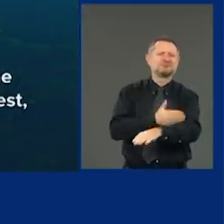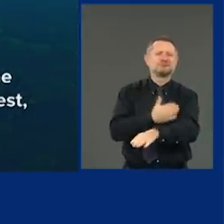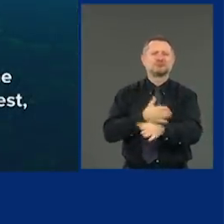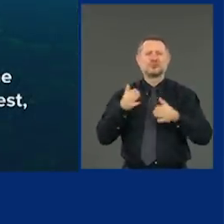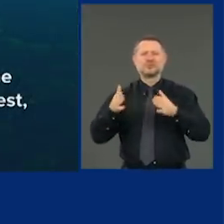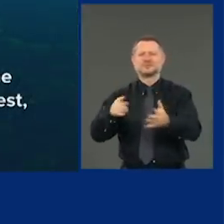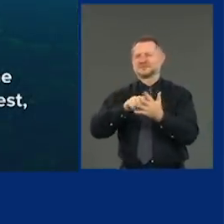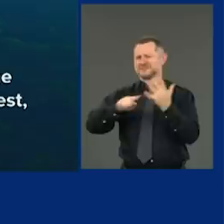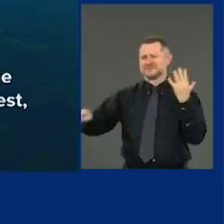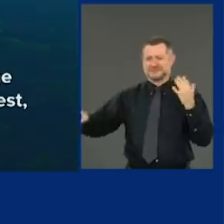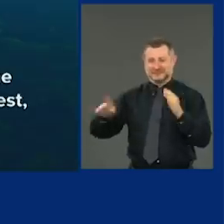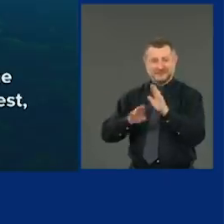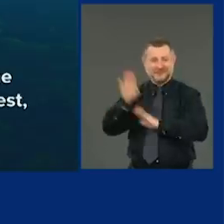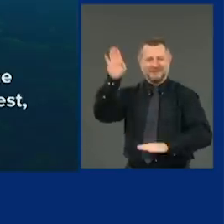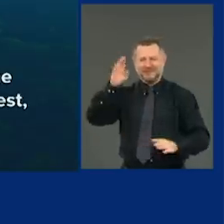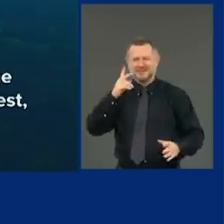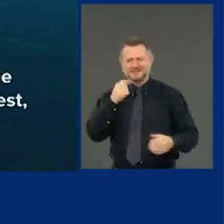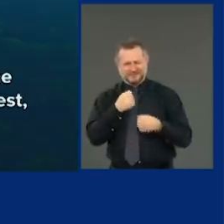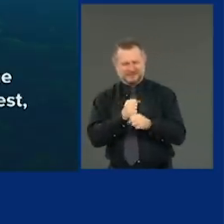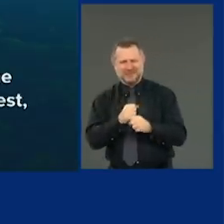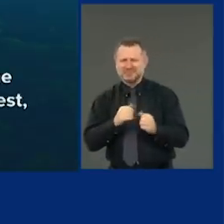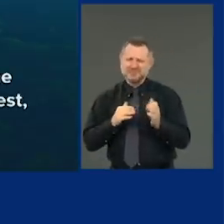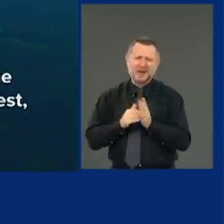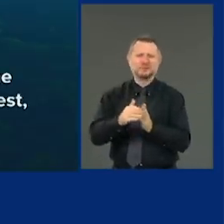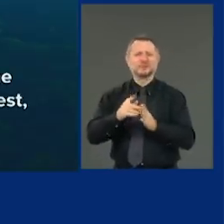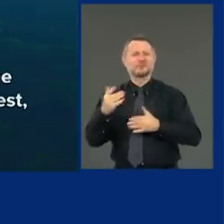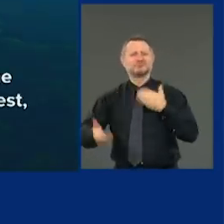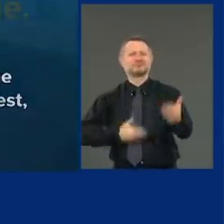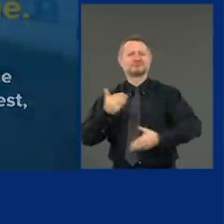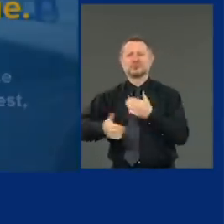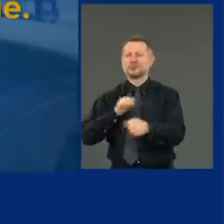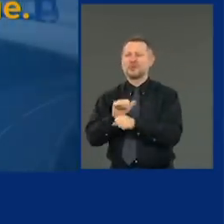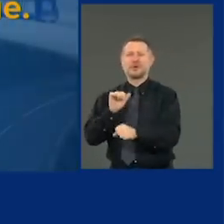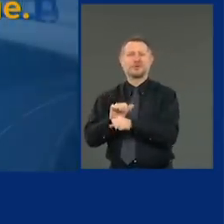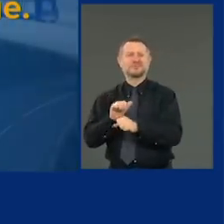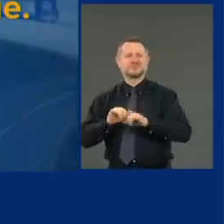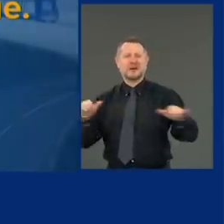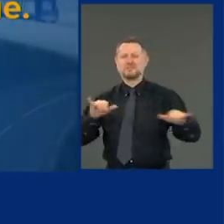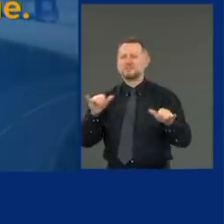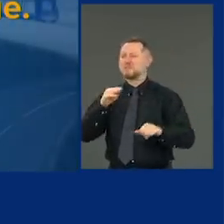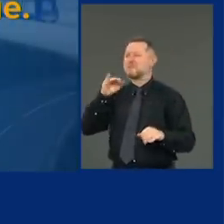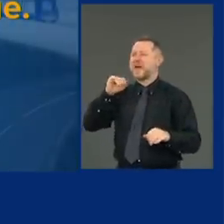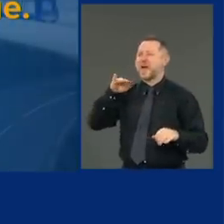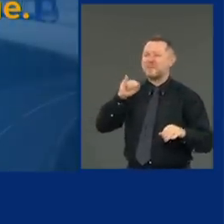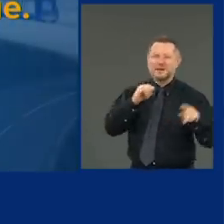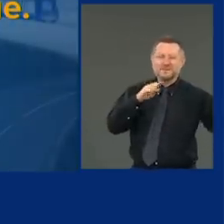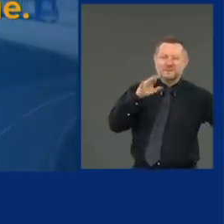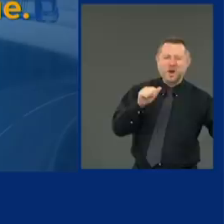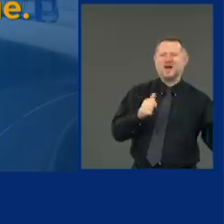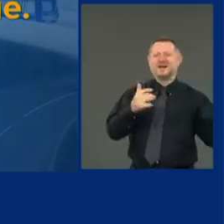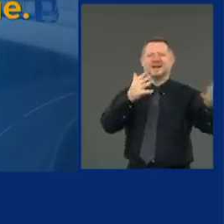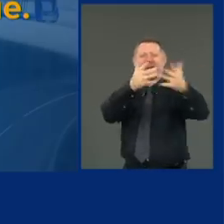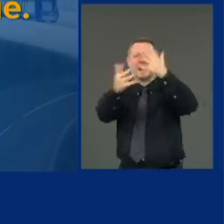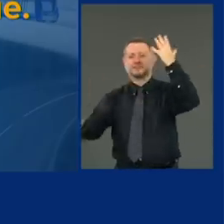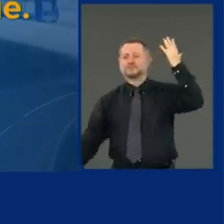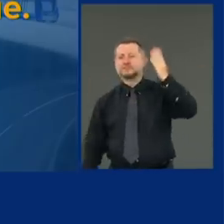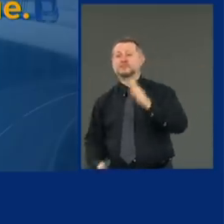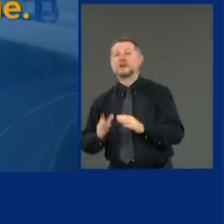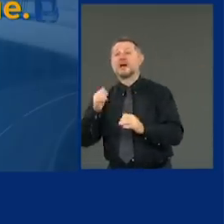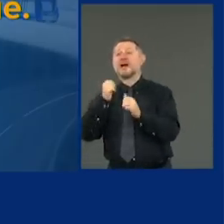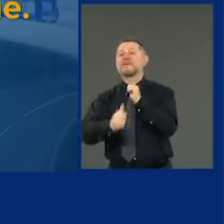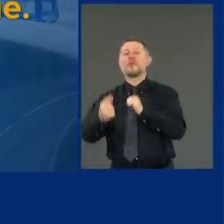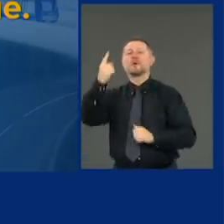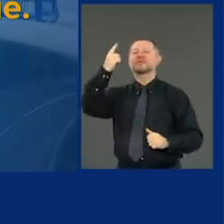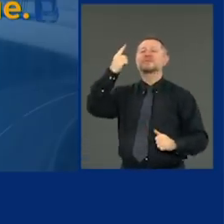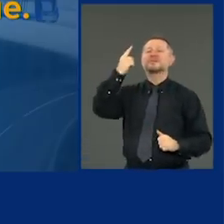and created thousands of jobs at the same time. Now, Everyone has been talking about